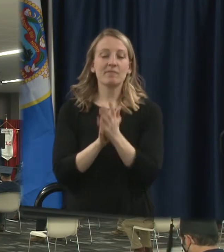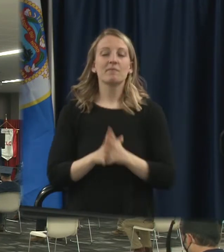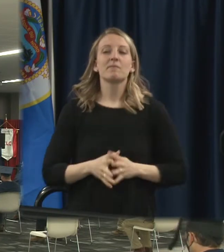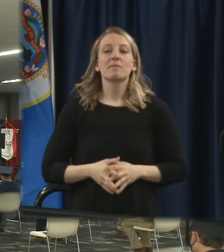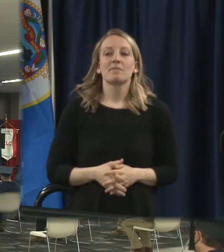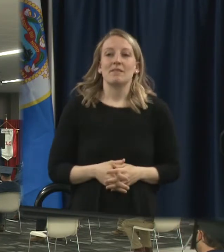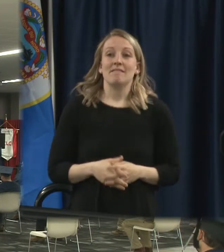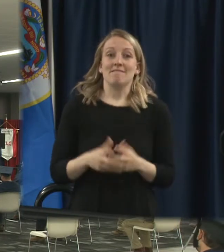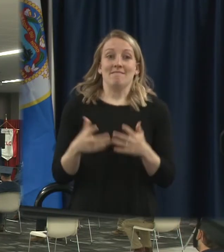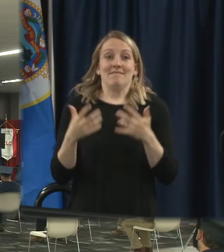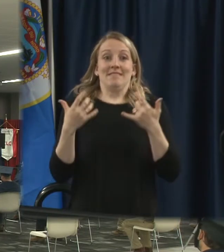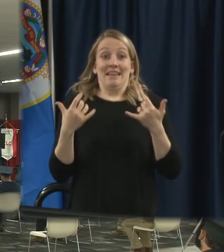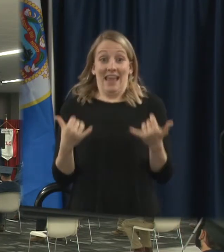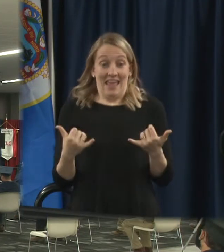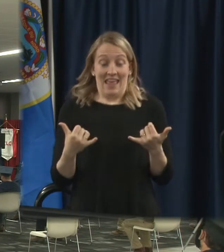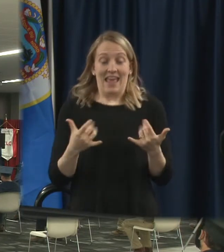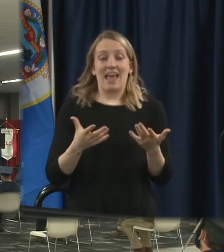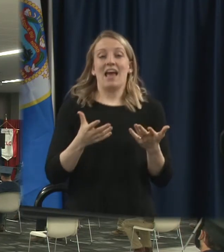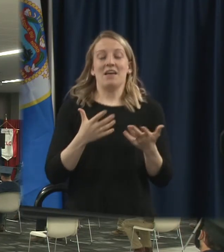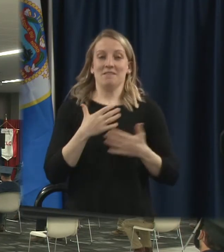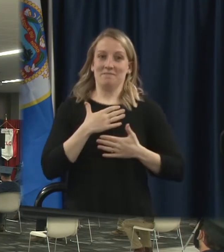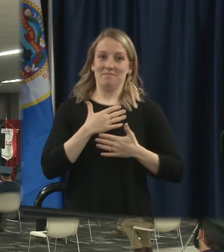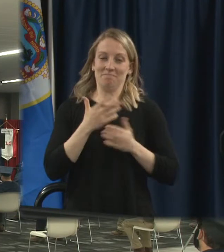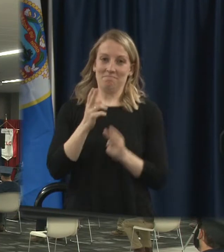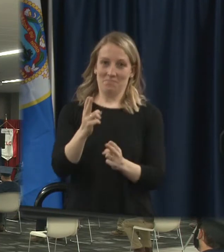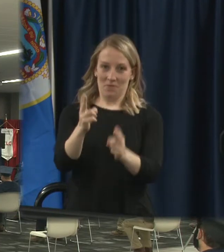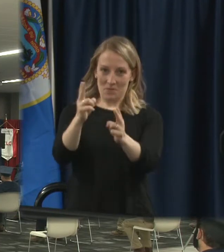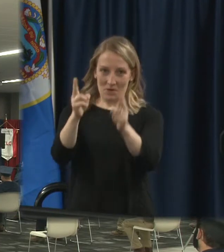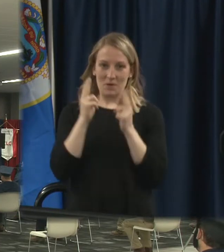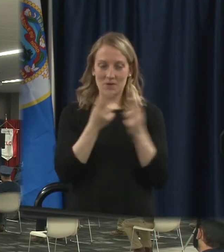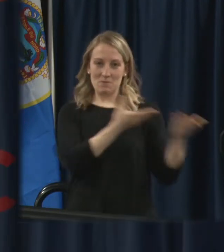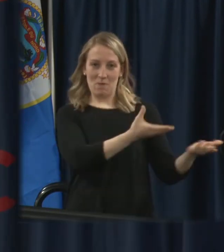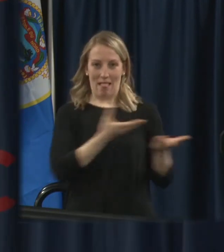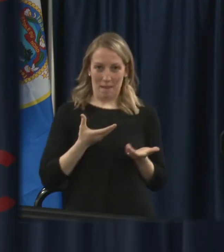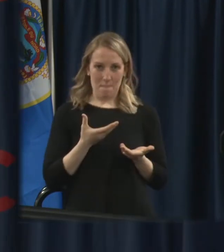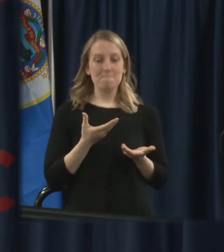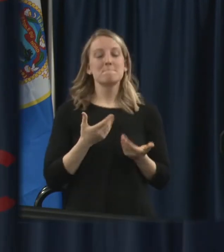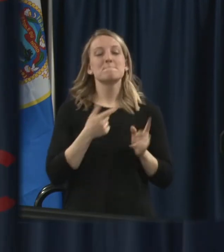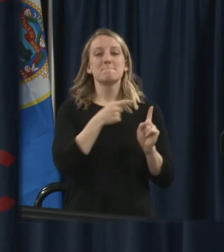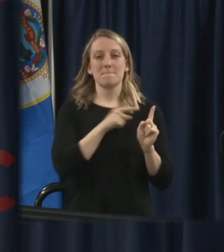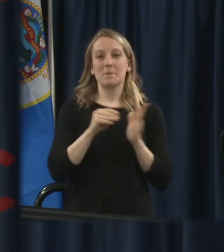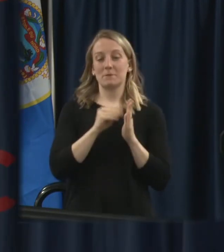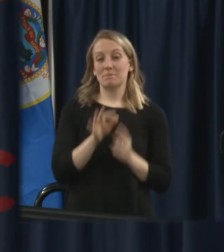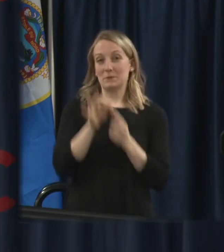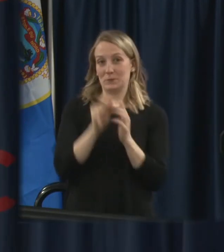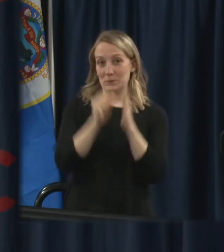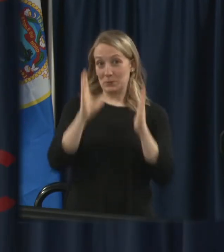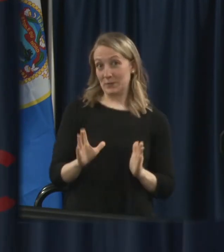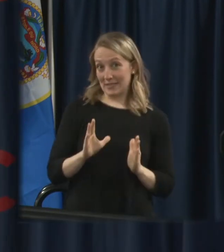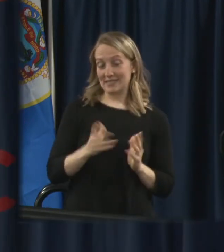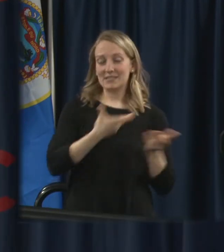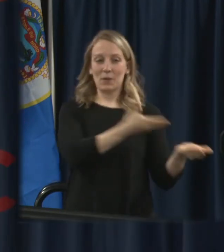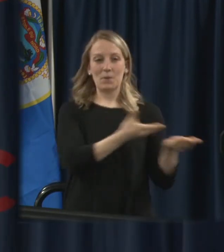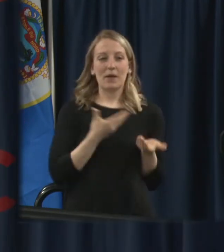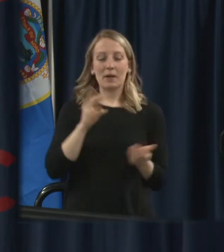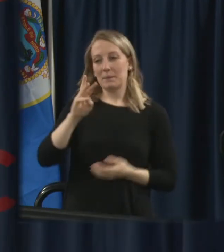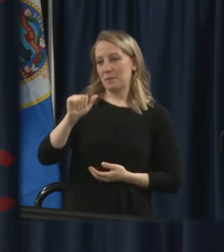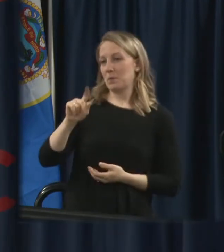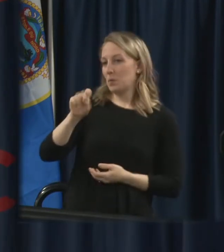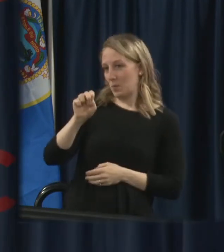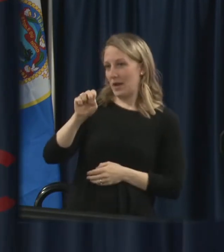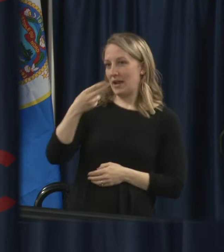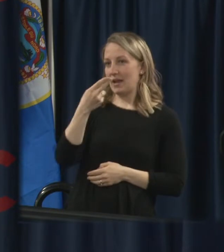So now it's my pleasure to welcome you to the stage, one of those very special students. So please help me welcome